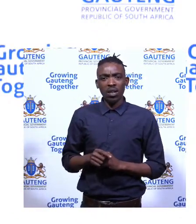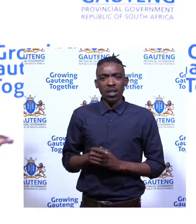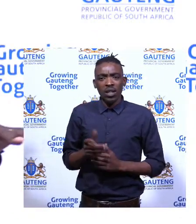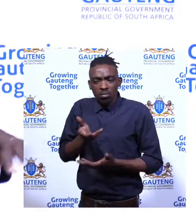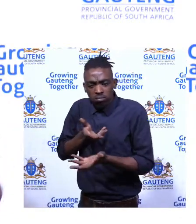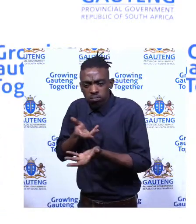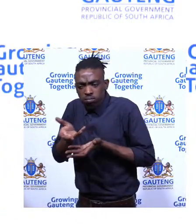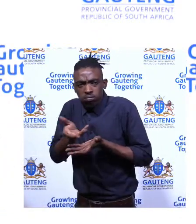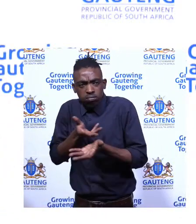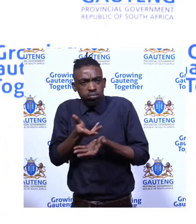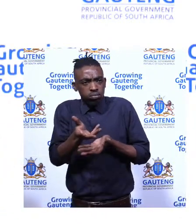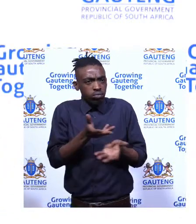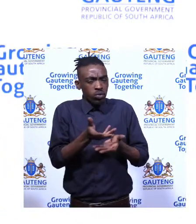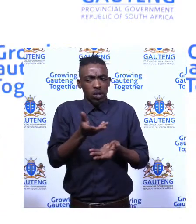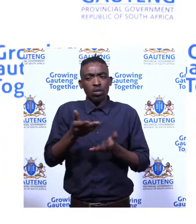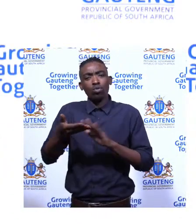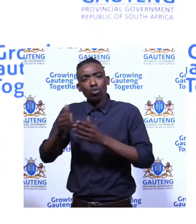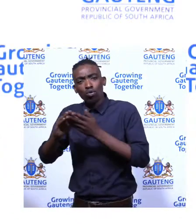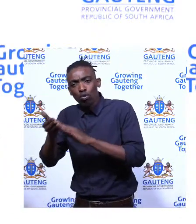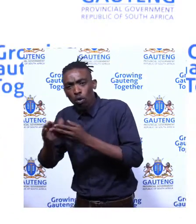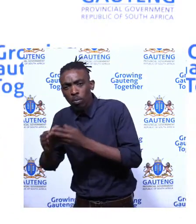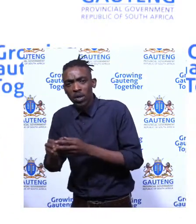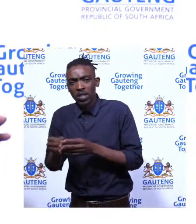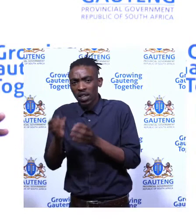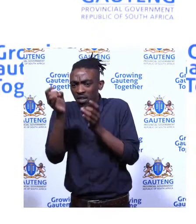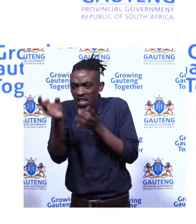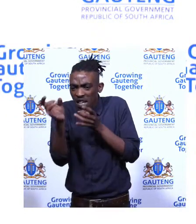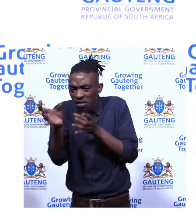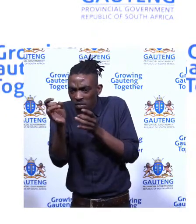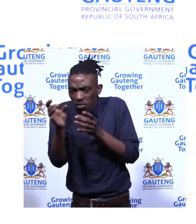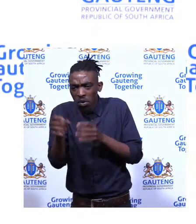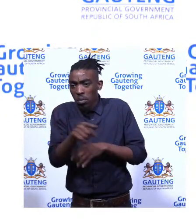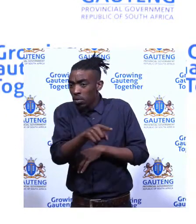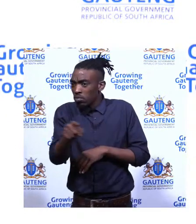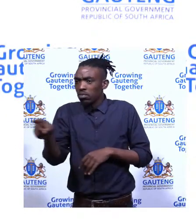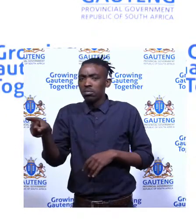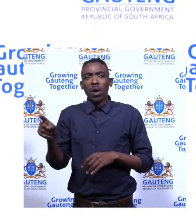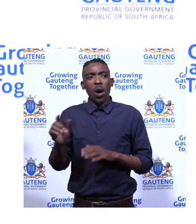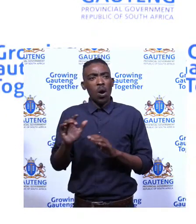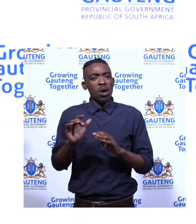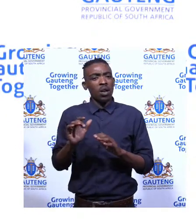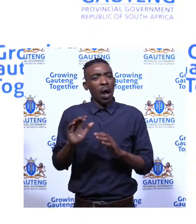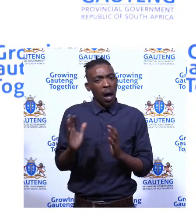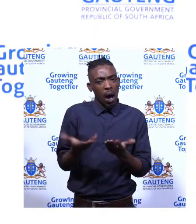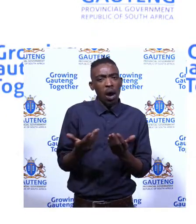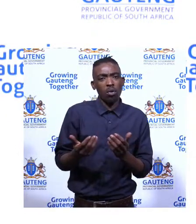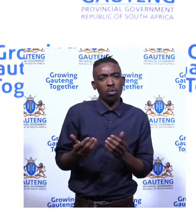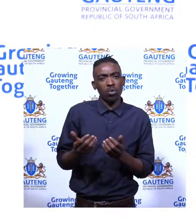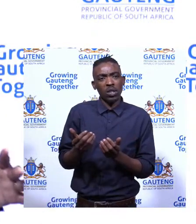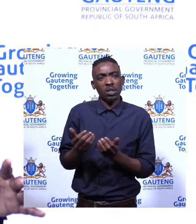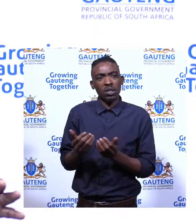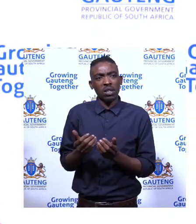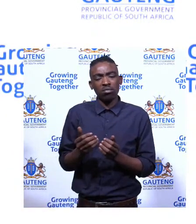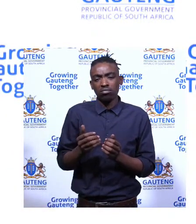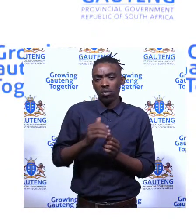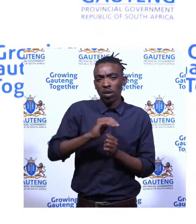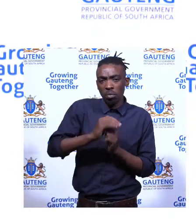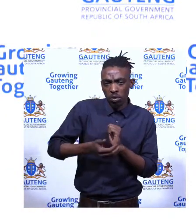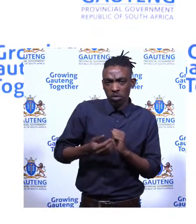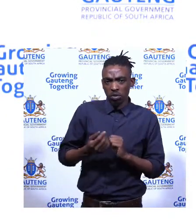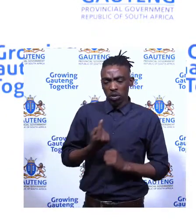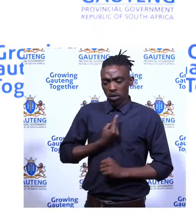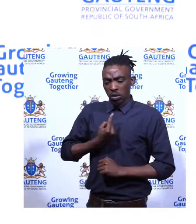using the model that was presented here about working at a